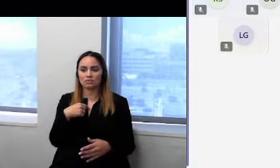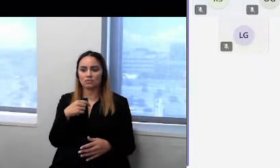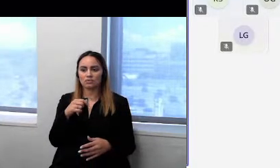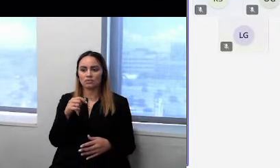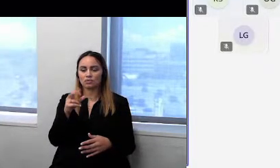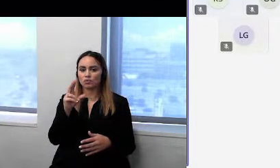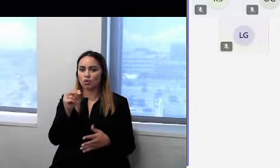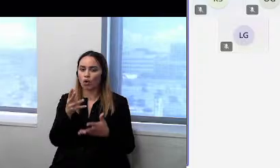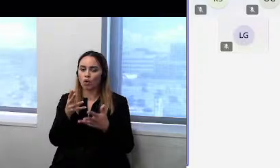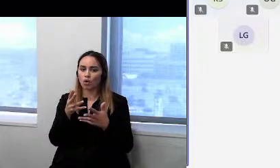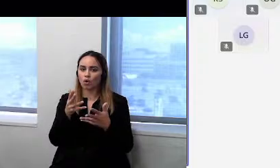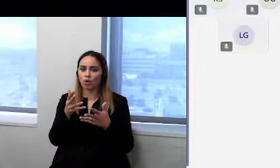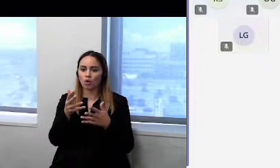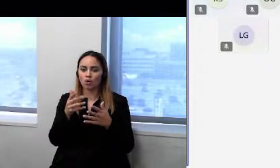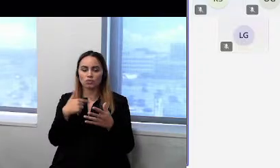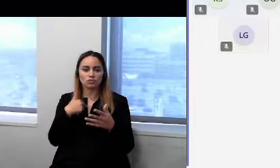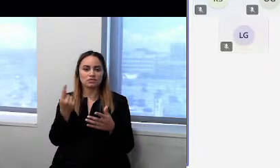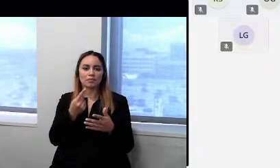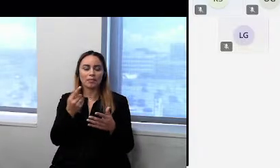rush everybody, but go ahead.